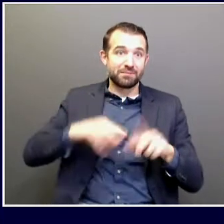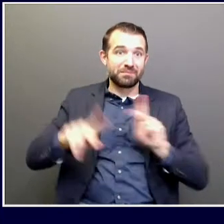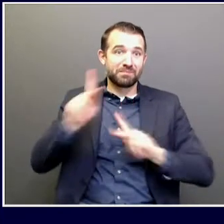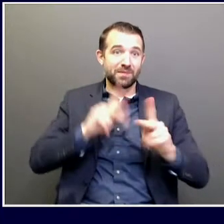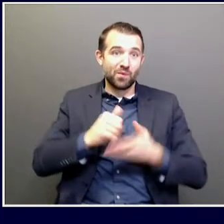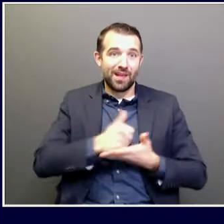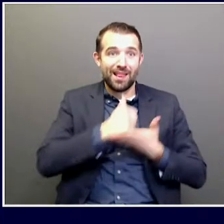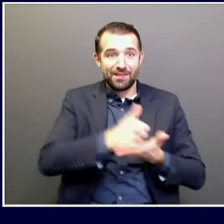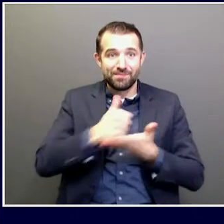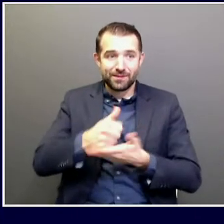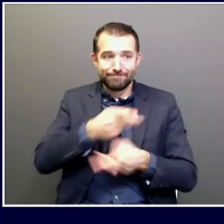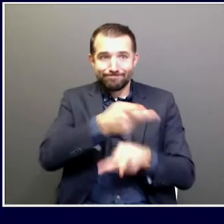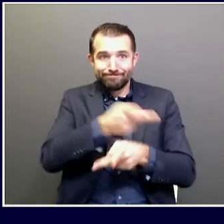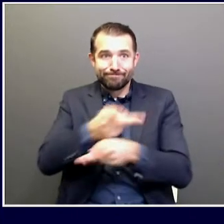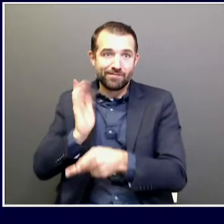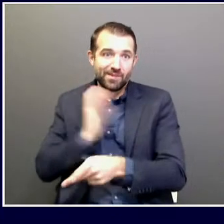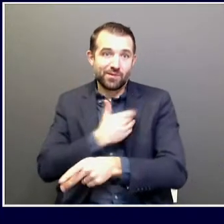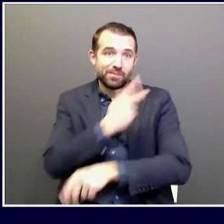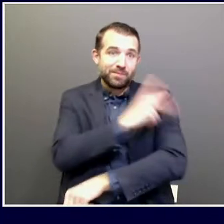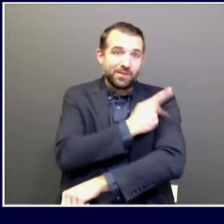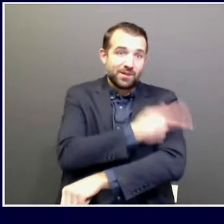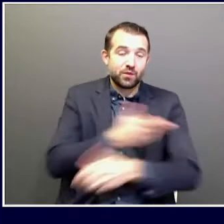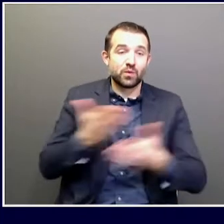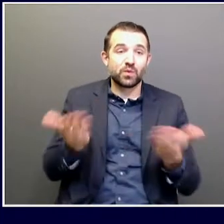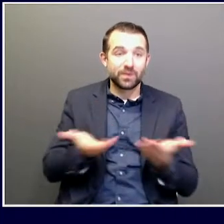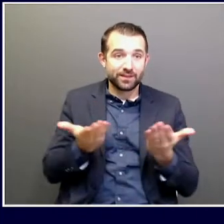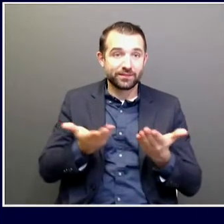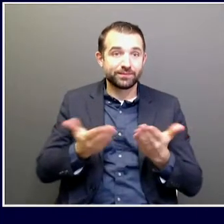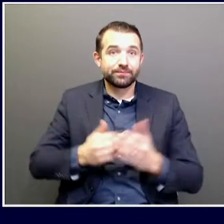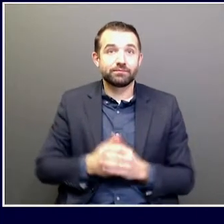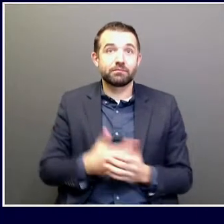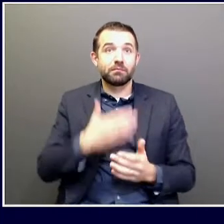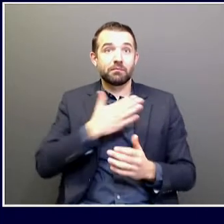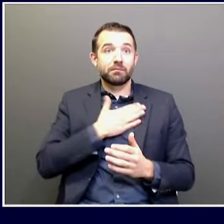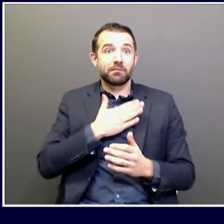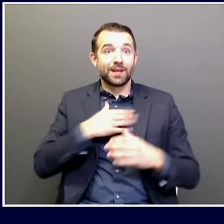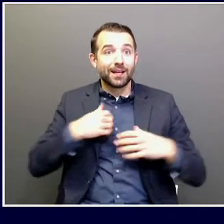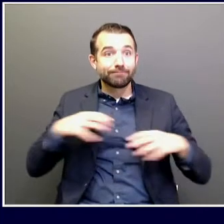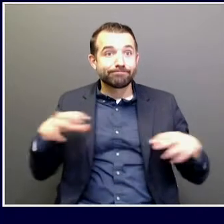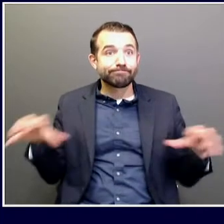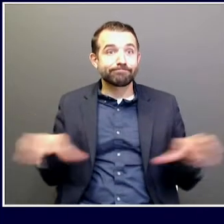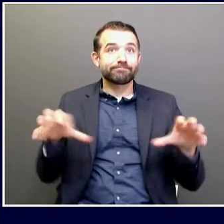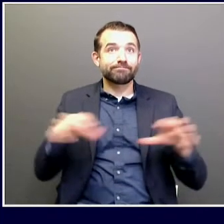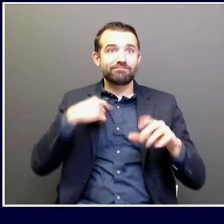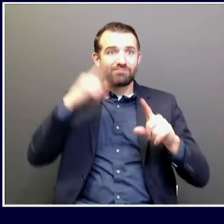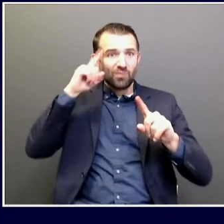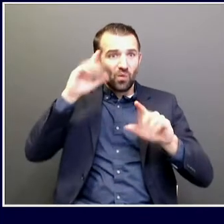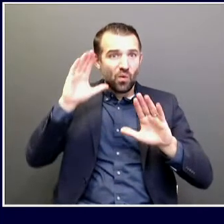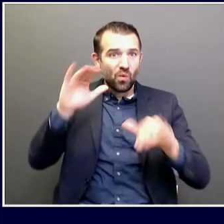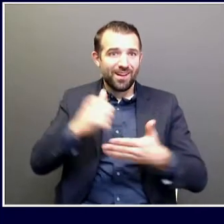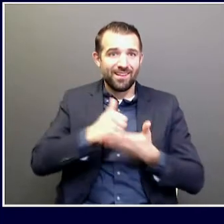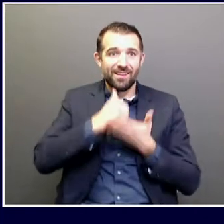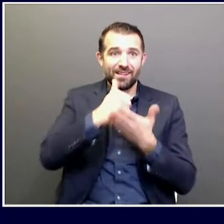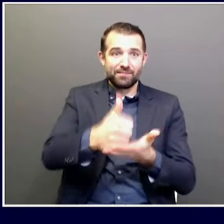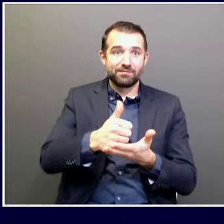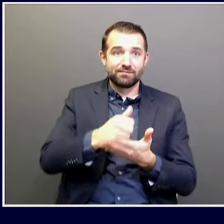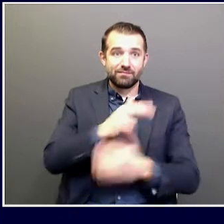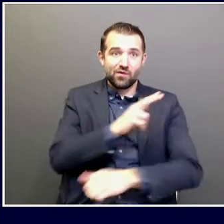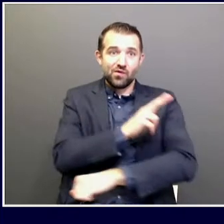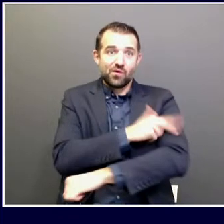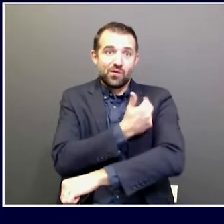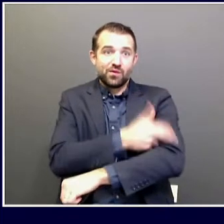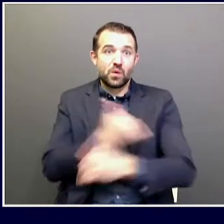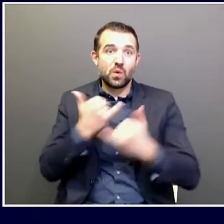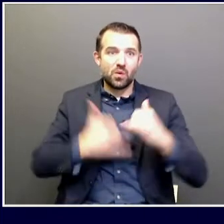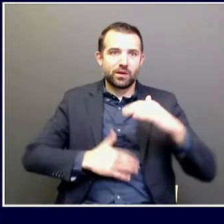COVID-19. Taken all together, these actions, we hope, will alleviate the strain on our healthcare system and provide